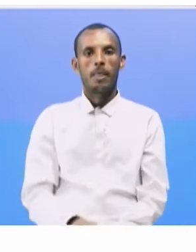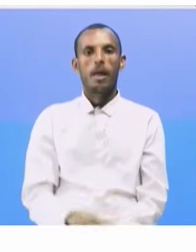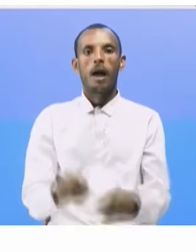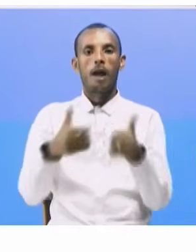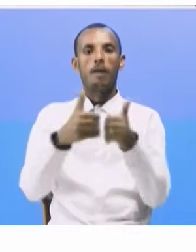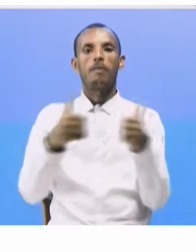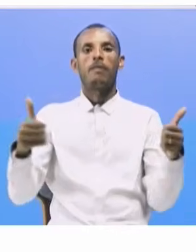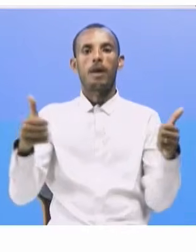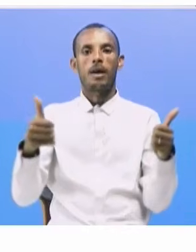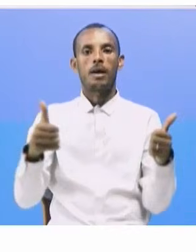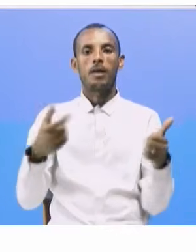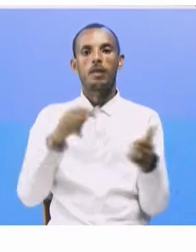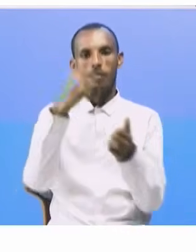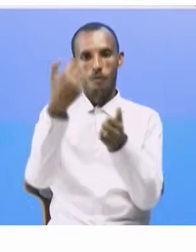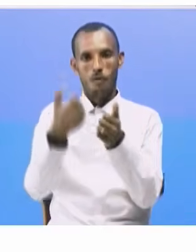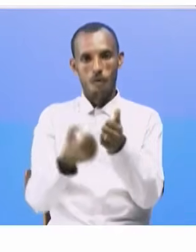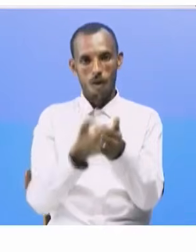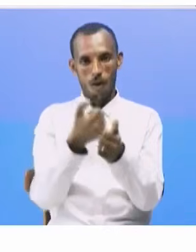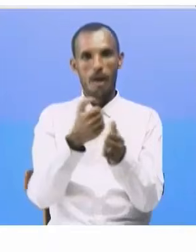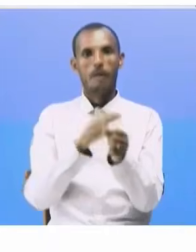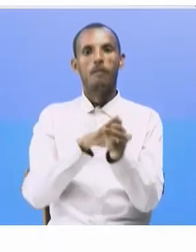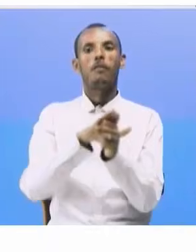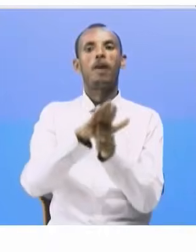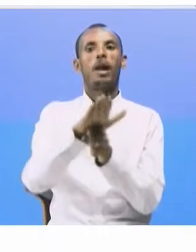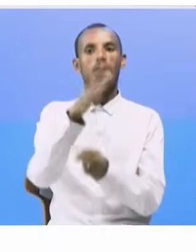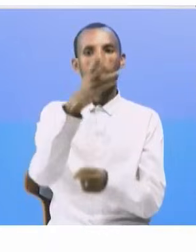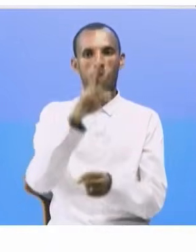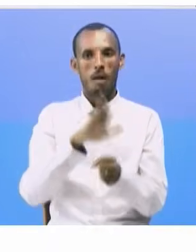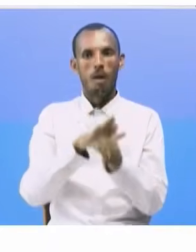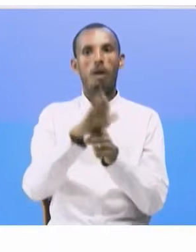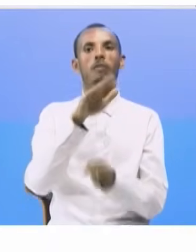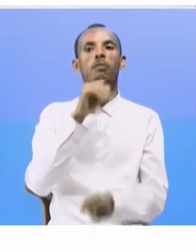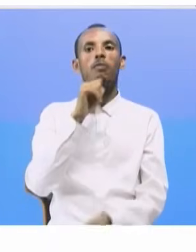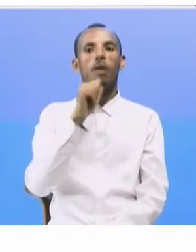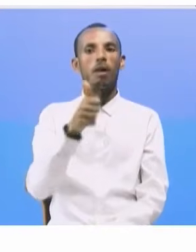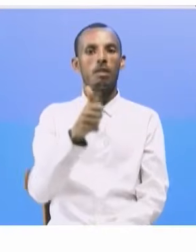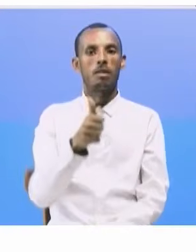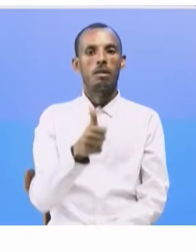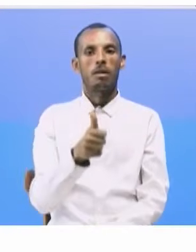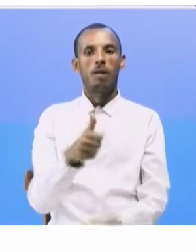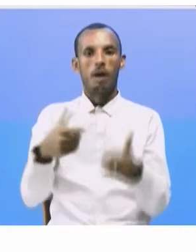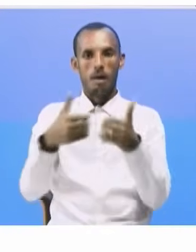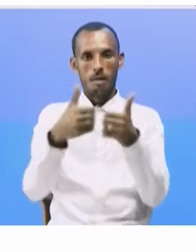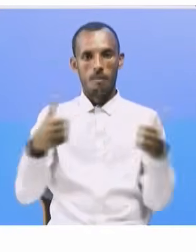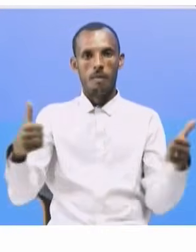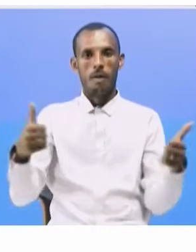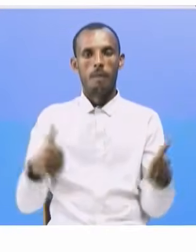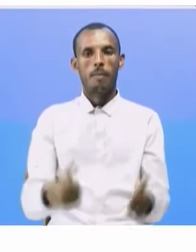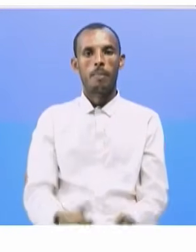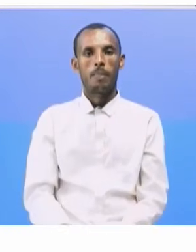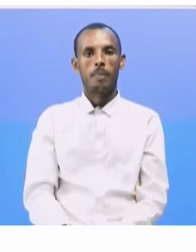identify whether the following are finite or infinite sets. Identify